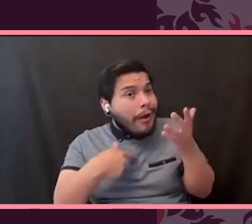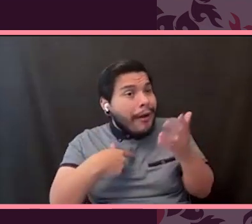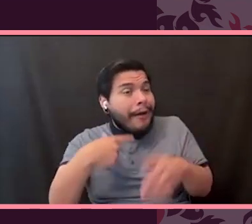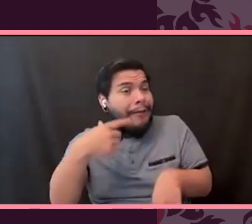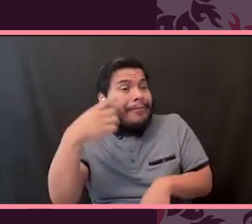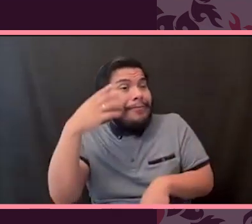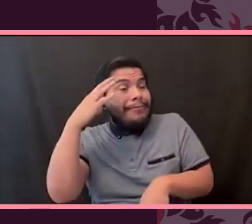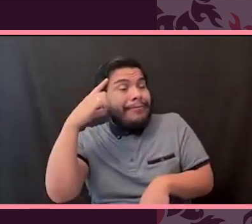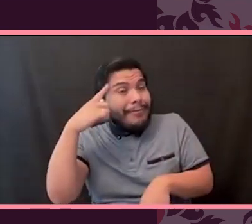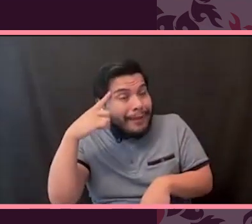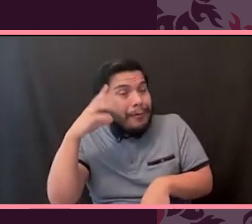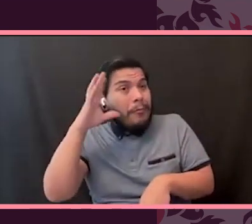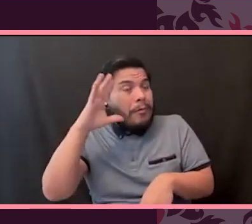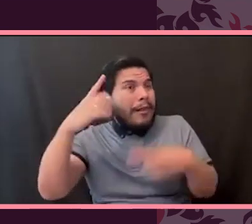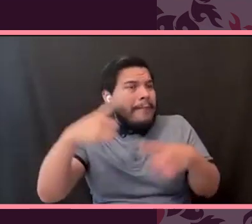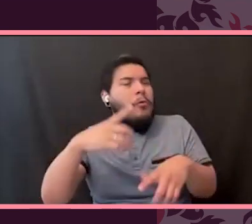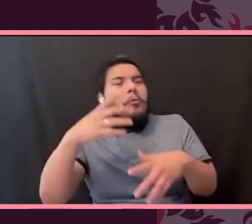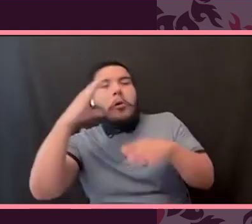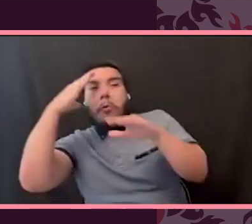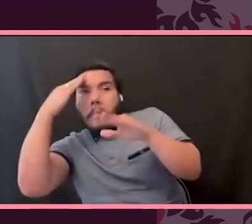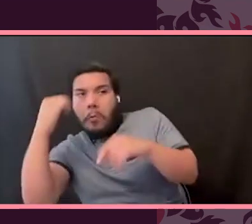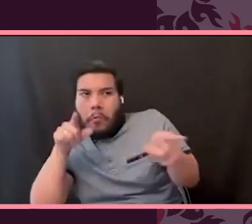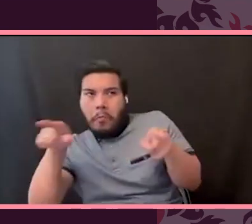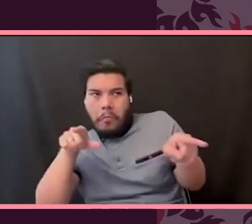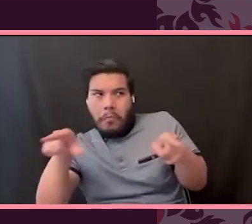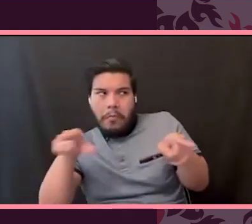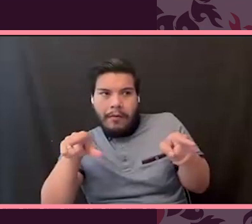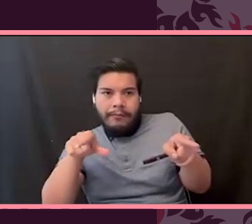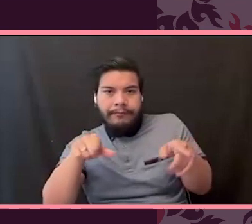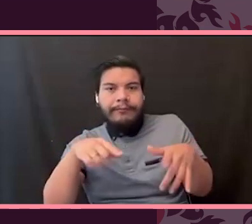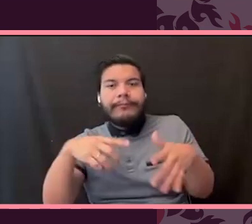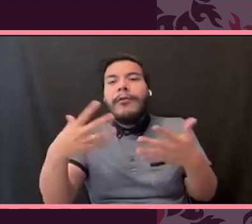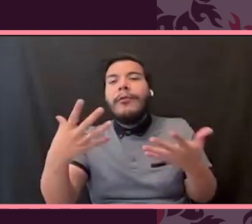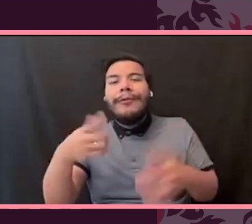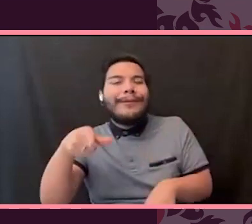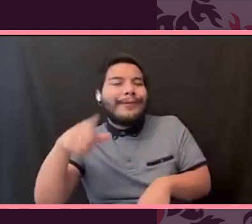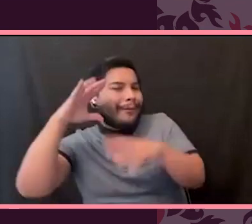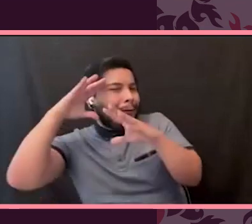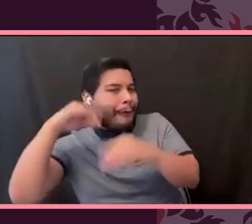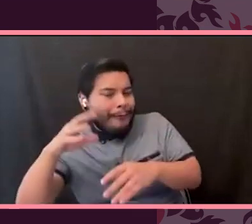what I hope might happen? I want to hear what you hope might happen.